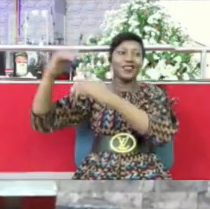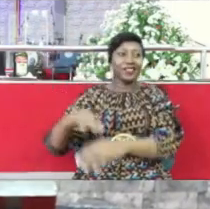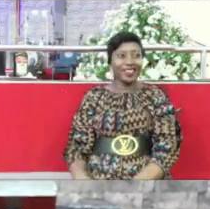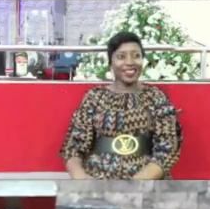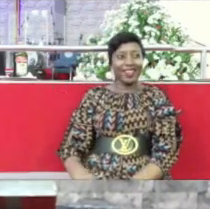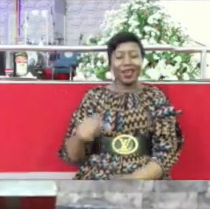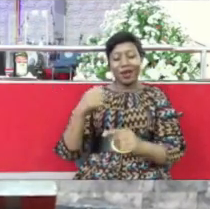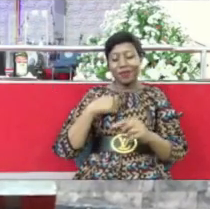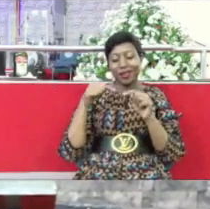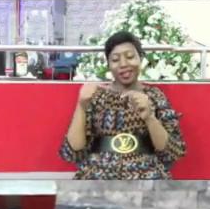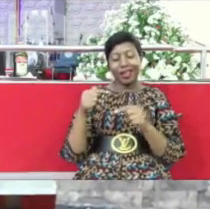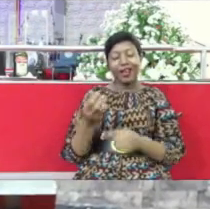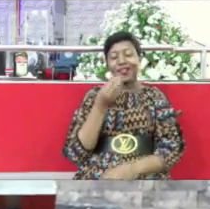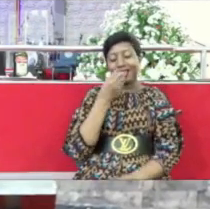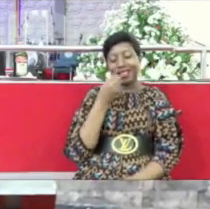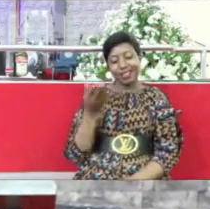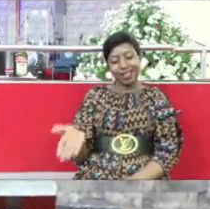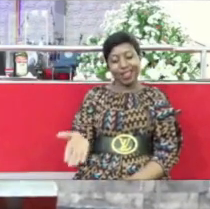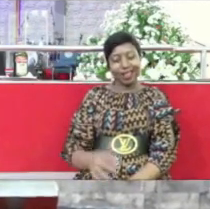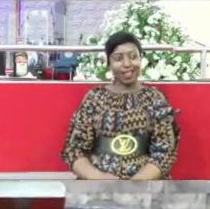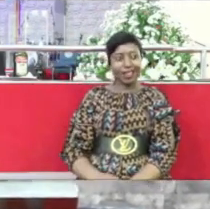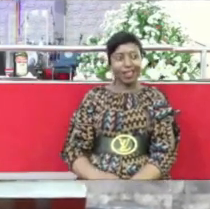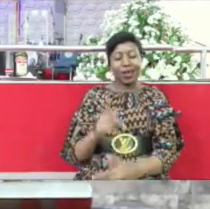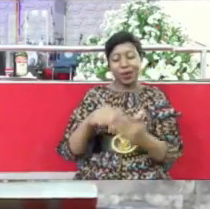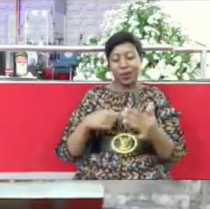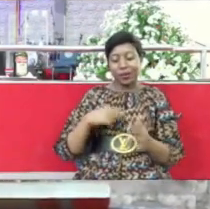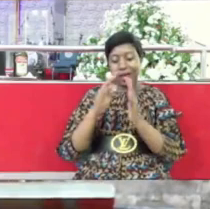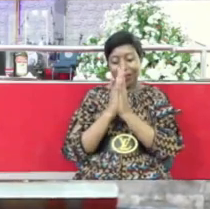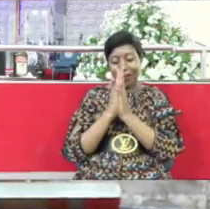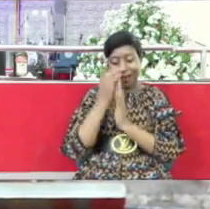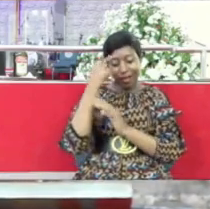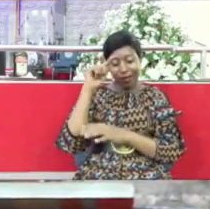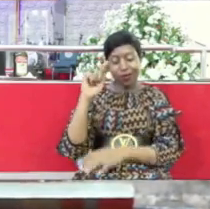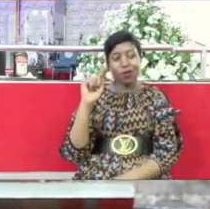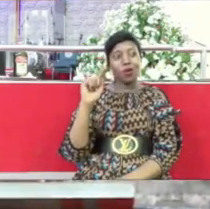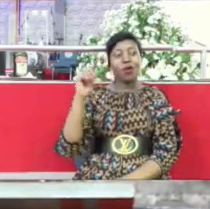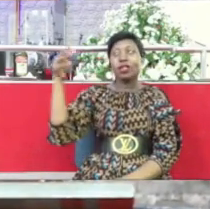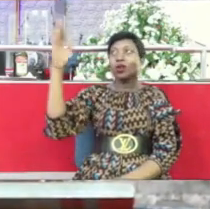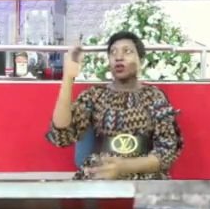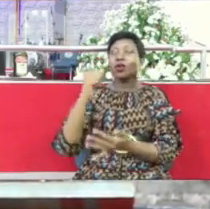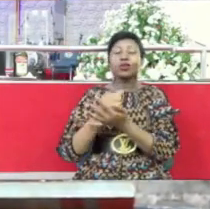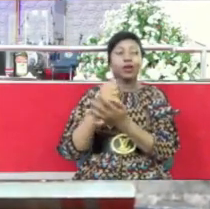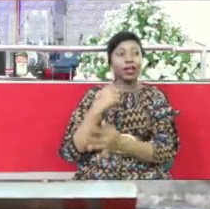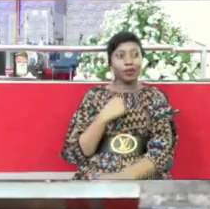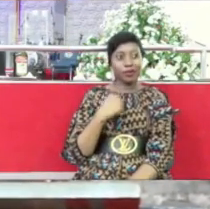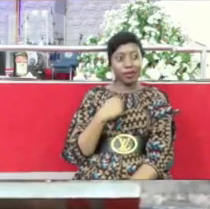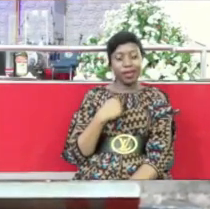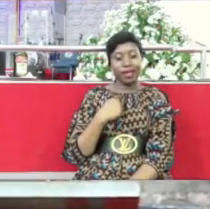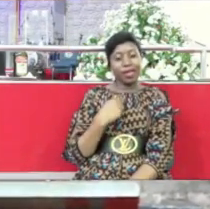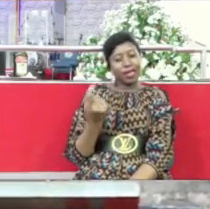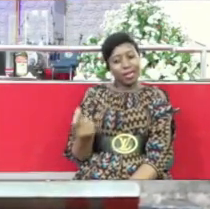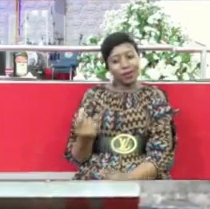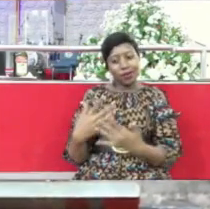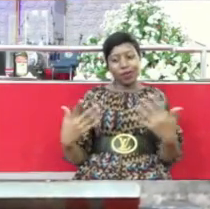them here. Kile nitakuwa nikiomba. What I'll be praying for. Mungu. God. Unisaidie. Help me. Hiki kidogo niko